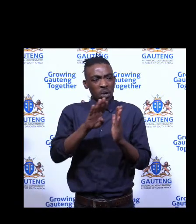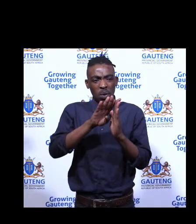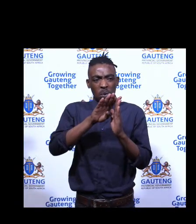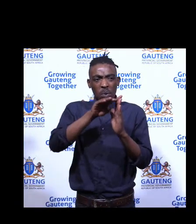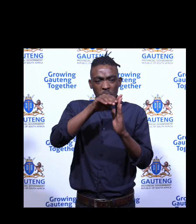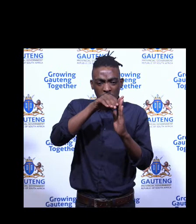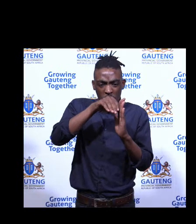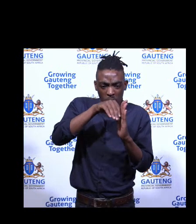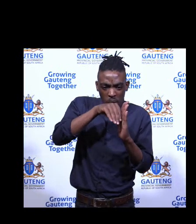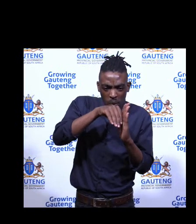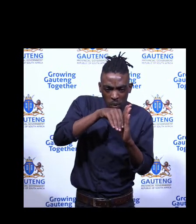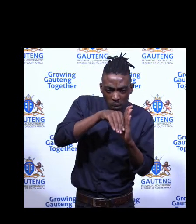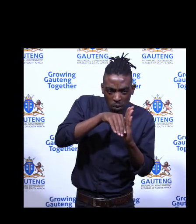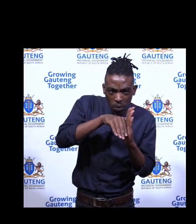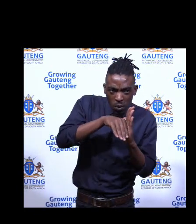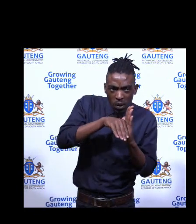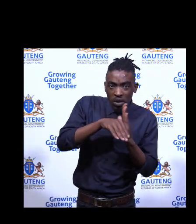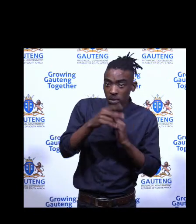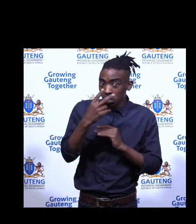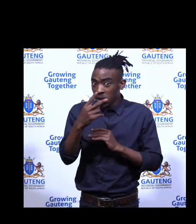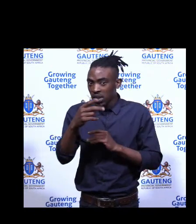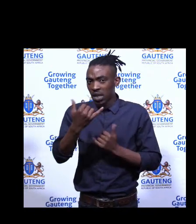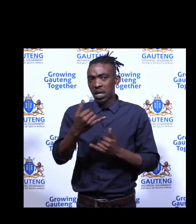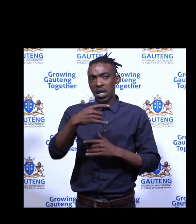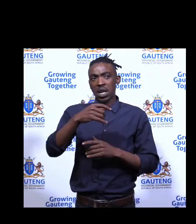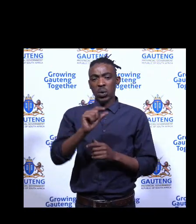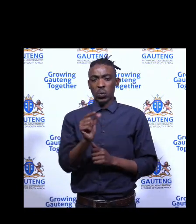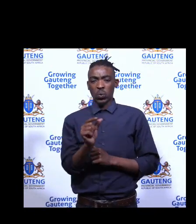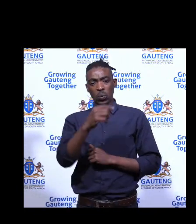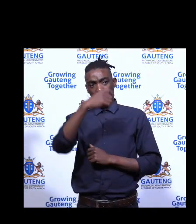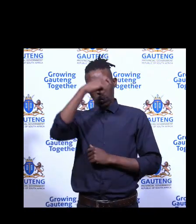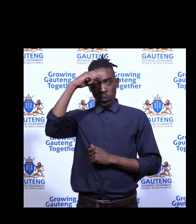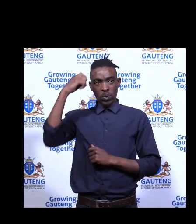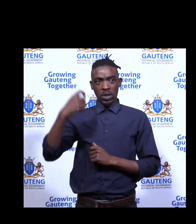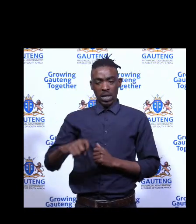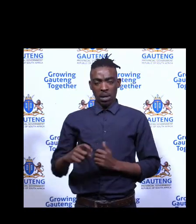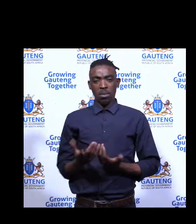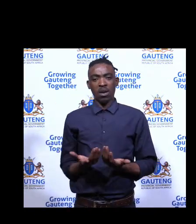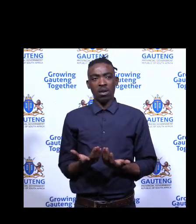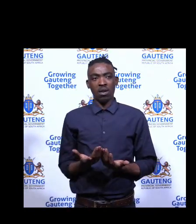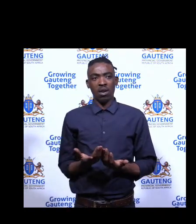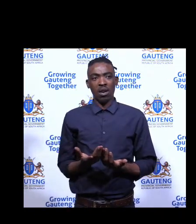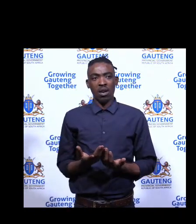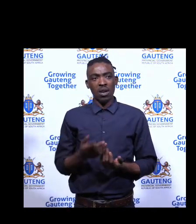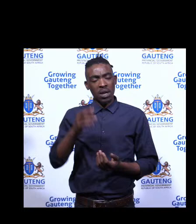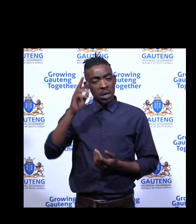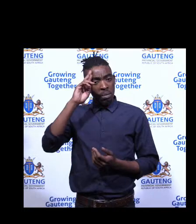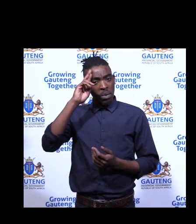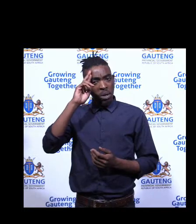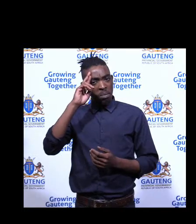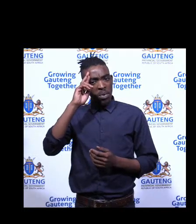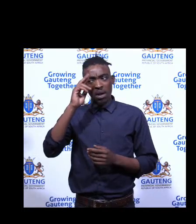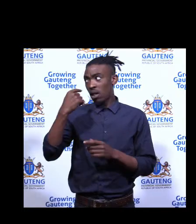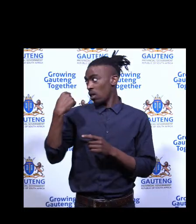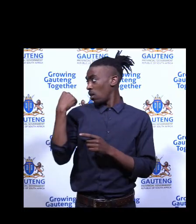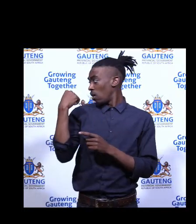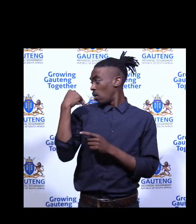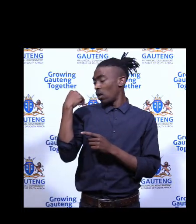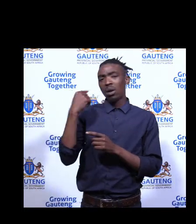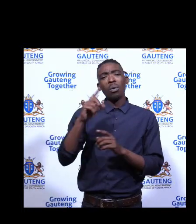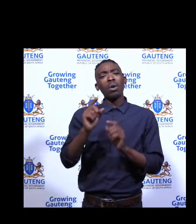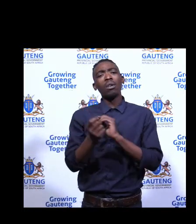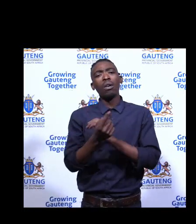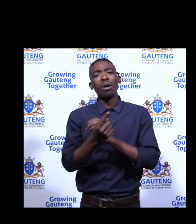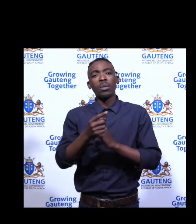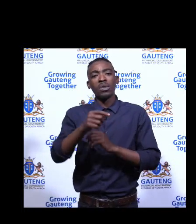progressing towards the peak of the pandemic. And what we saw is basically the fact that the surge was driven by hotspots that were put under control. This is